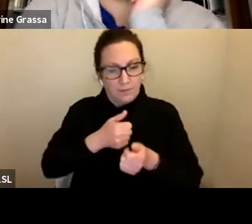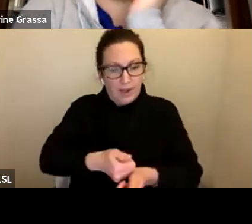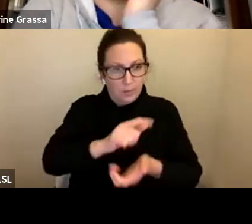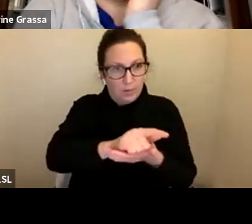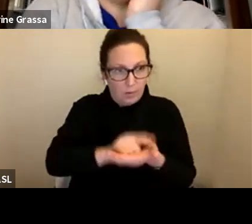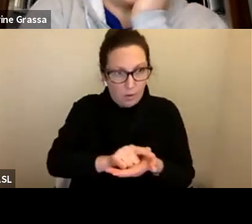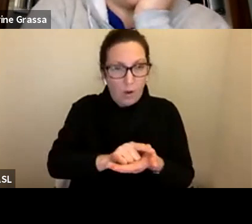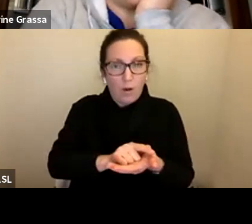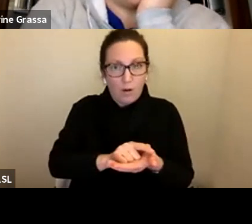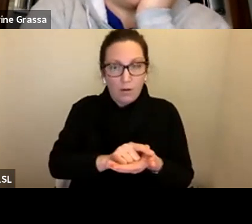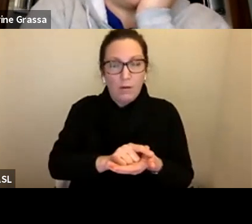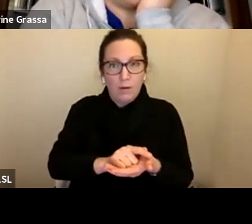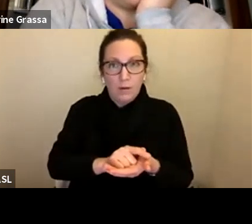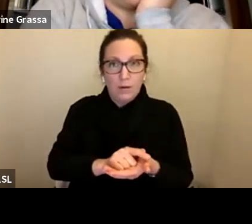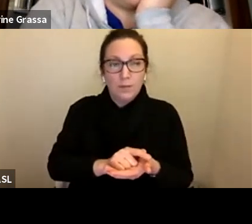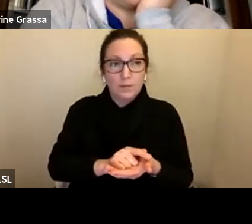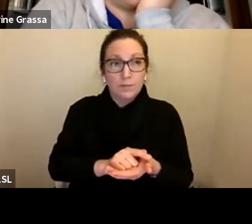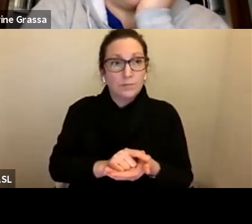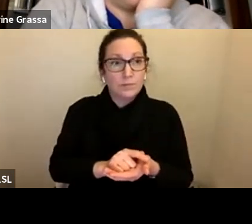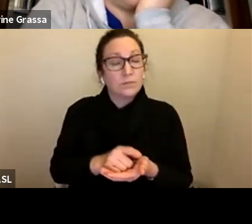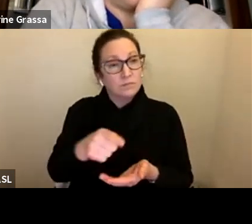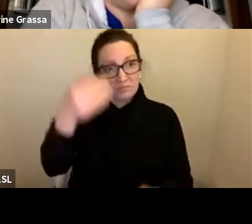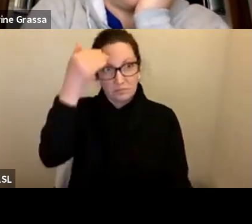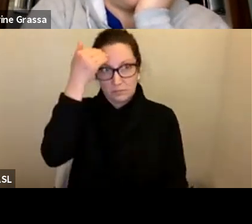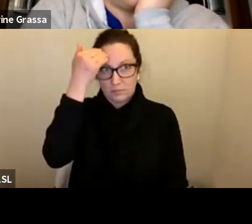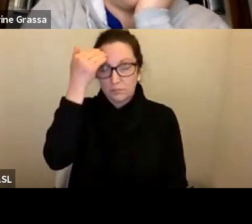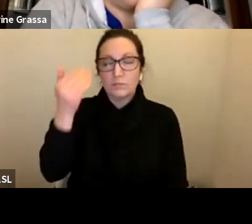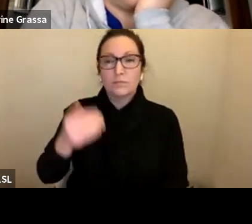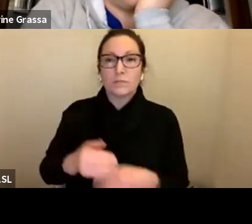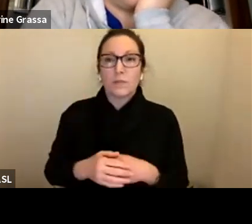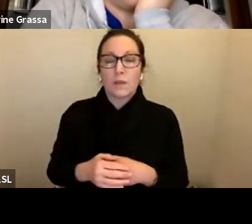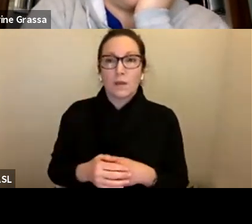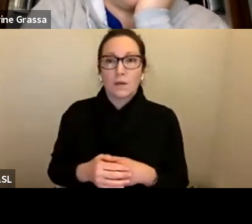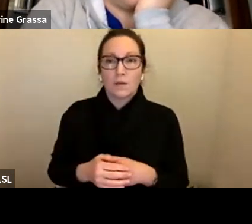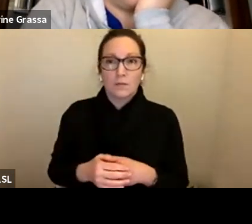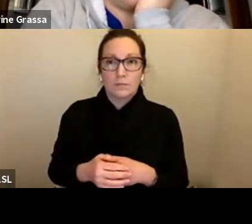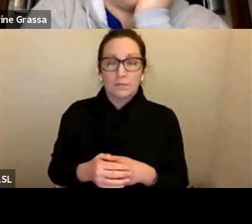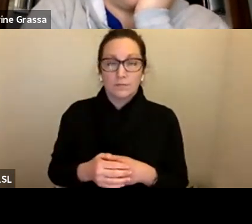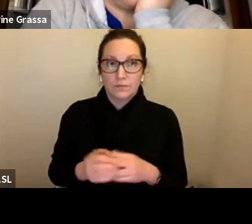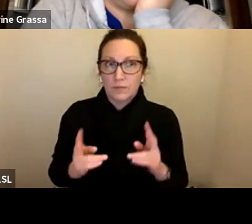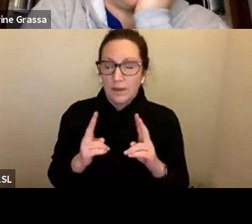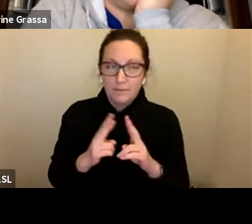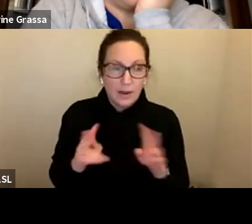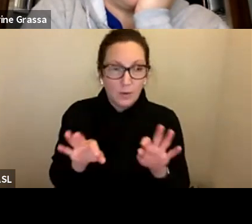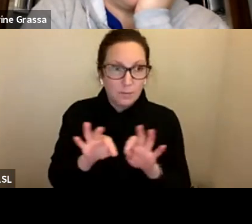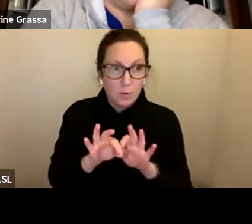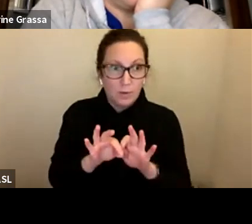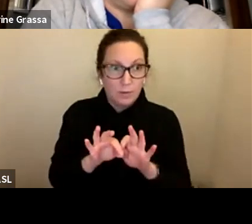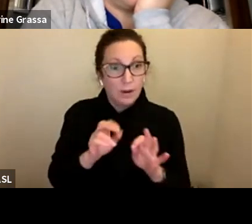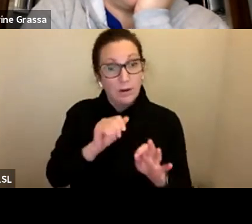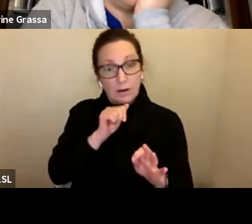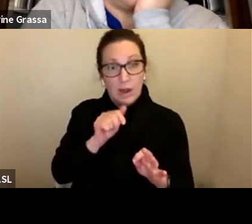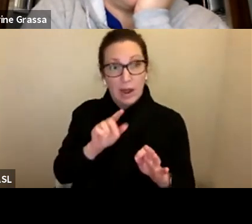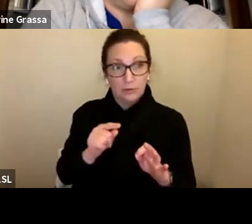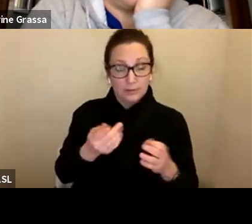And as you know, it is particularly important, not just in this space, but in any space